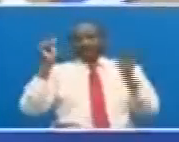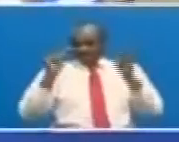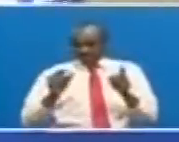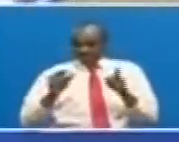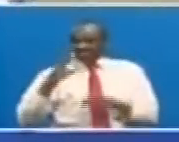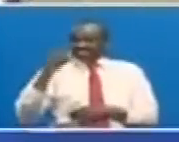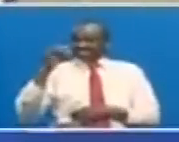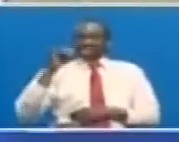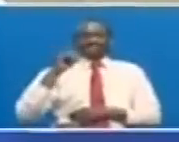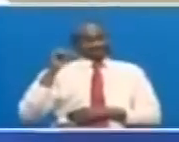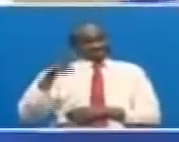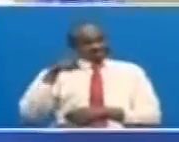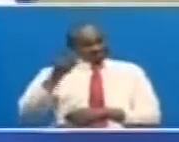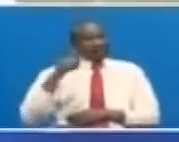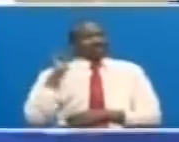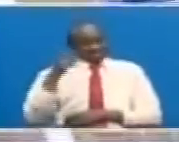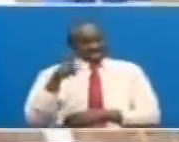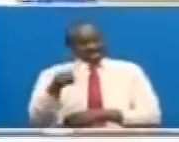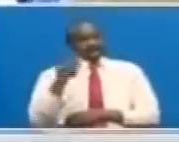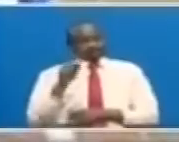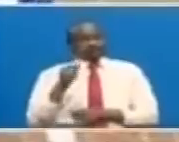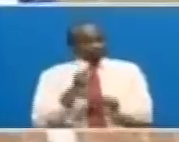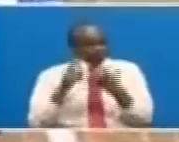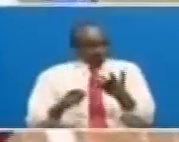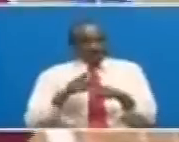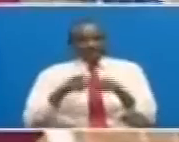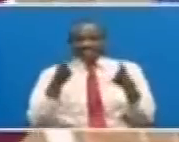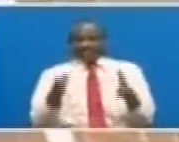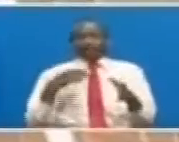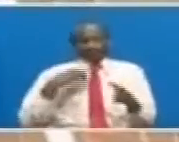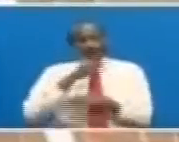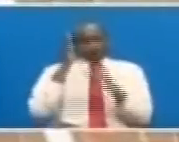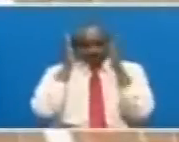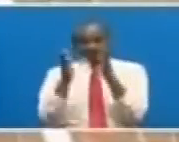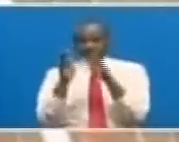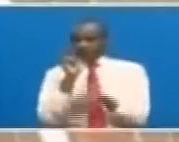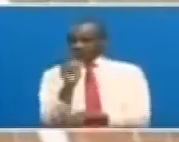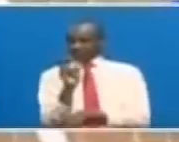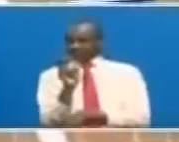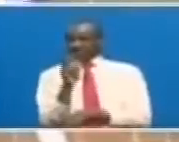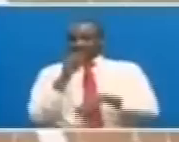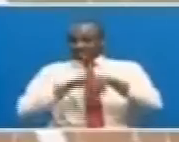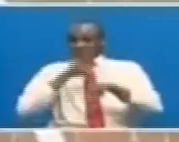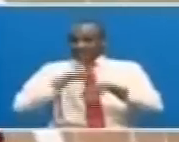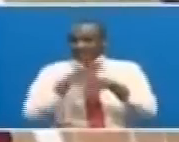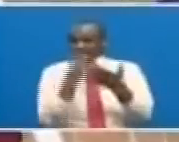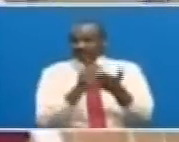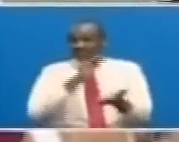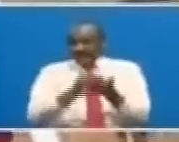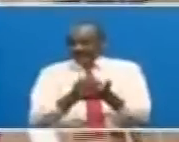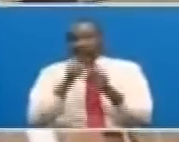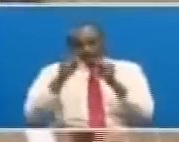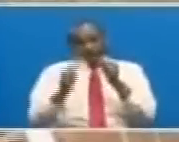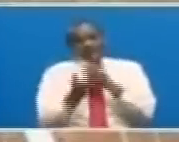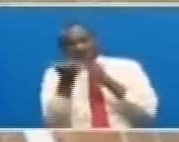Stars got tongues wagging in the Kenyan football industry. But now, all eyes will be out to see if the boost will bring some sunshine into